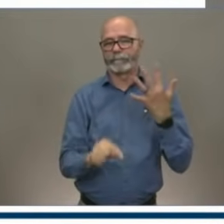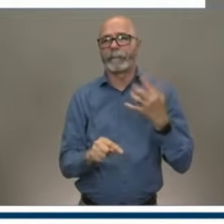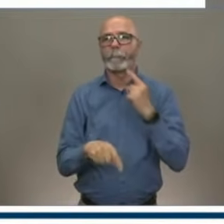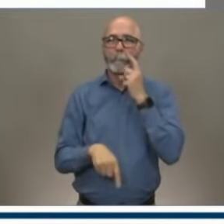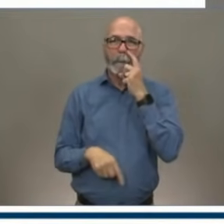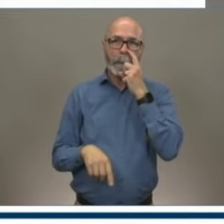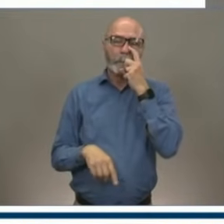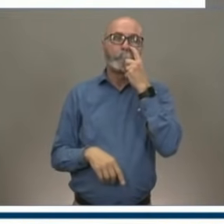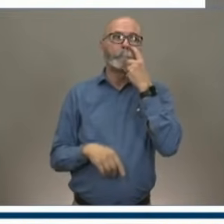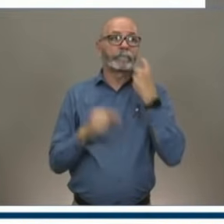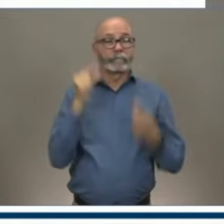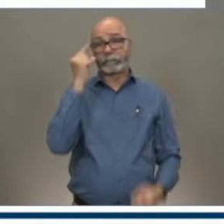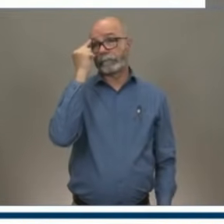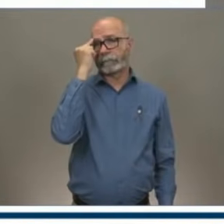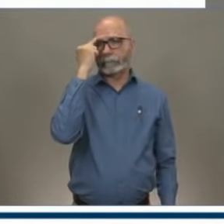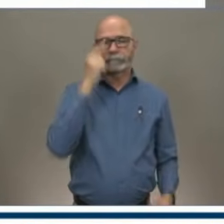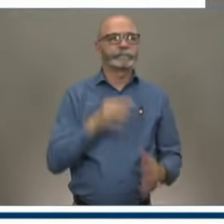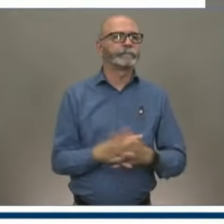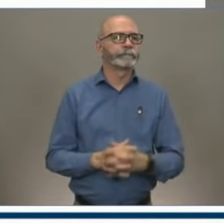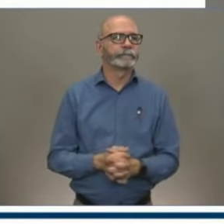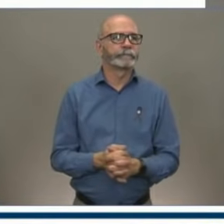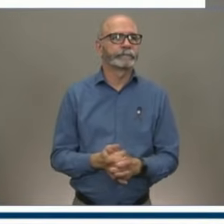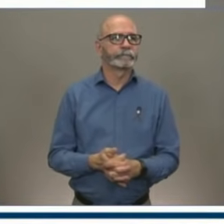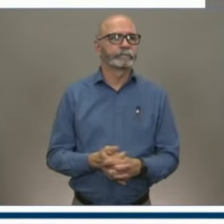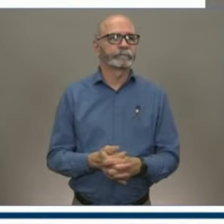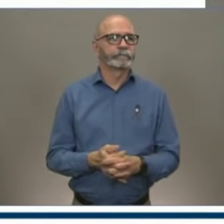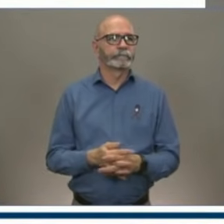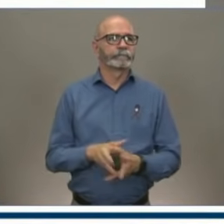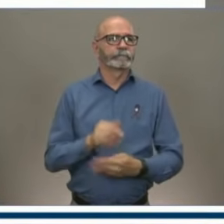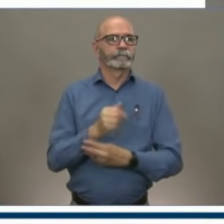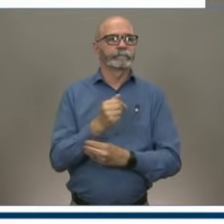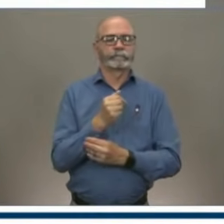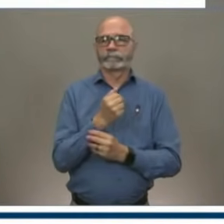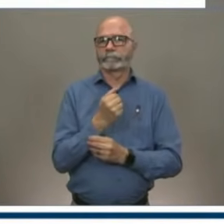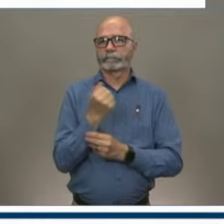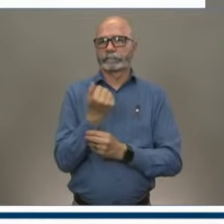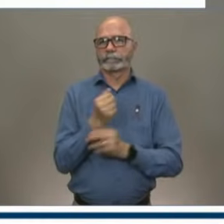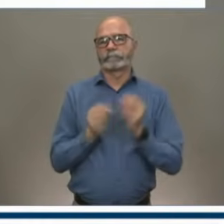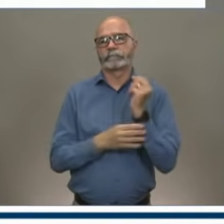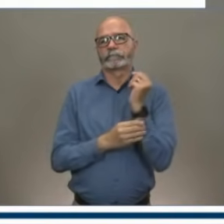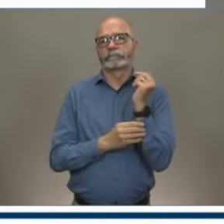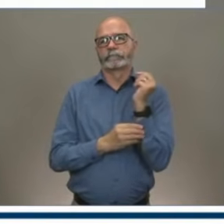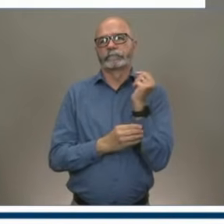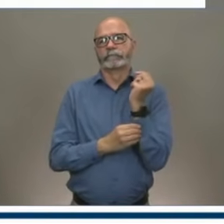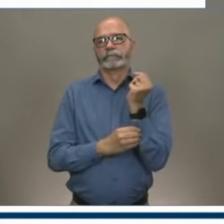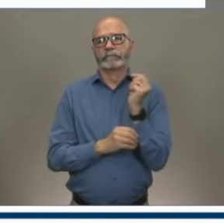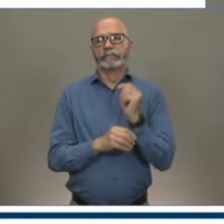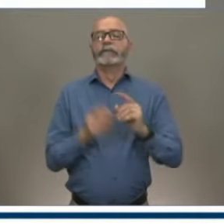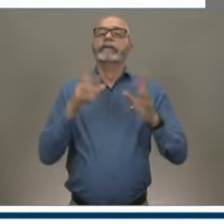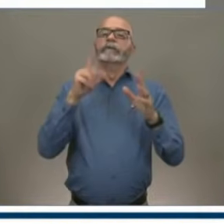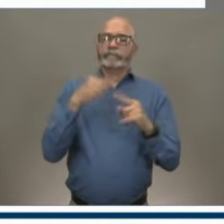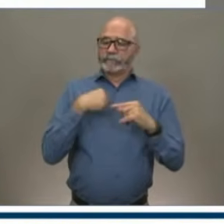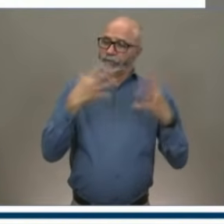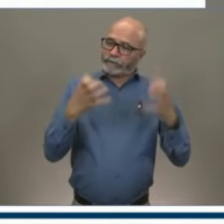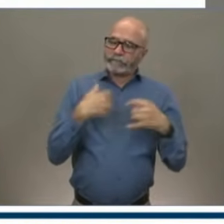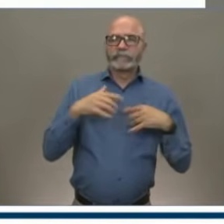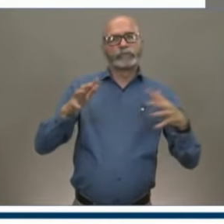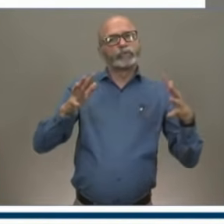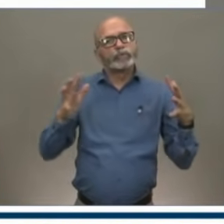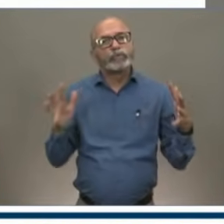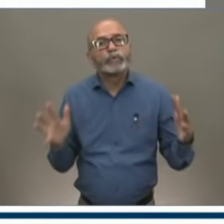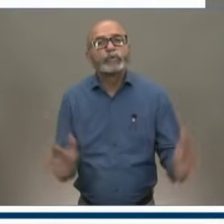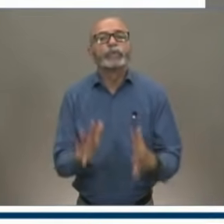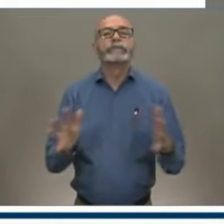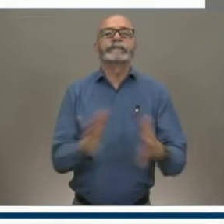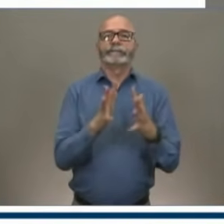to the public. So before I close out today, I just want to encourage people who are going for